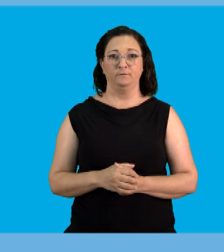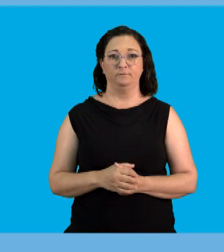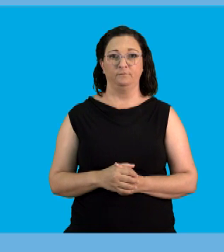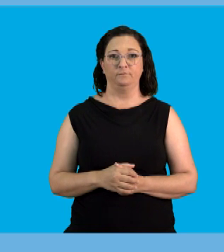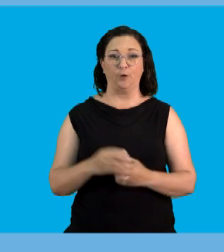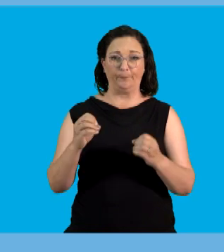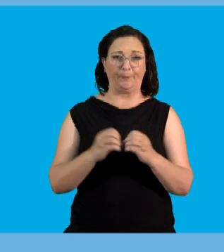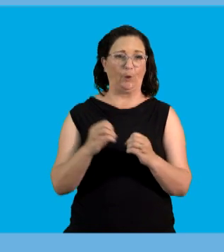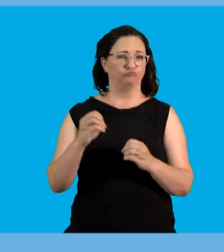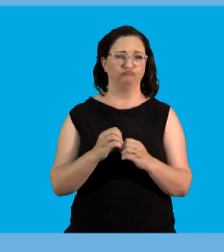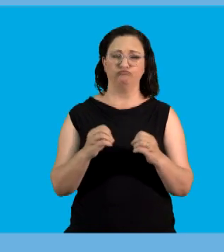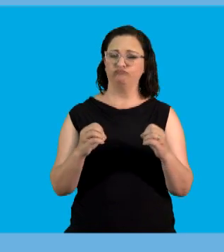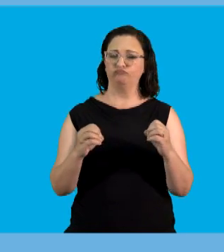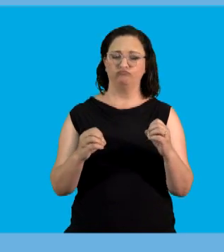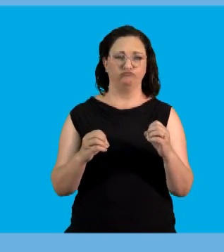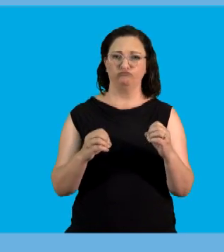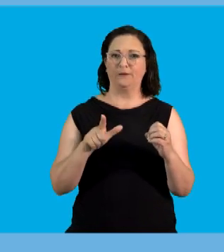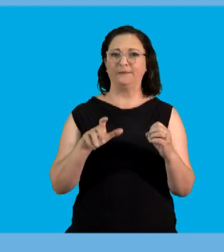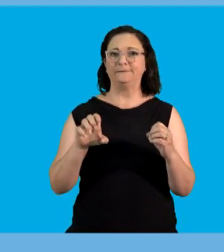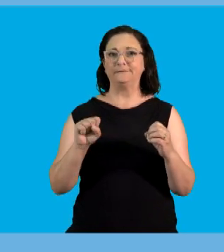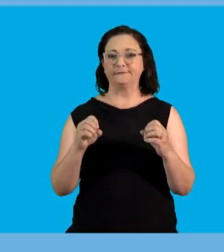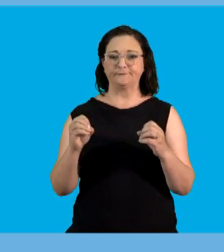there's going to be less collisions.